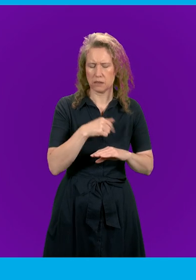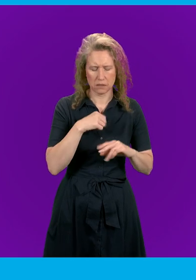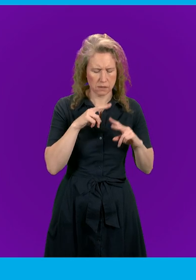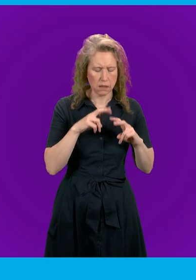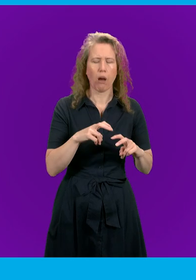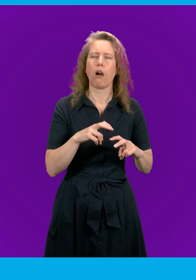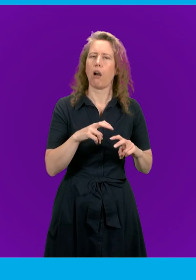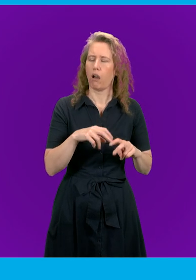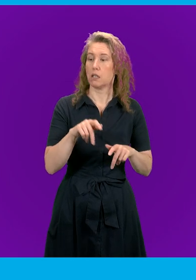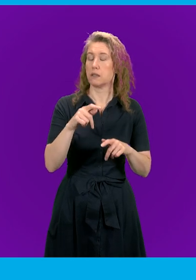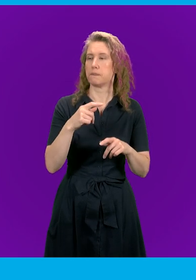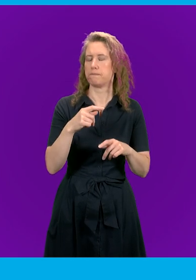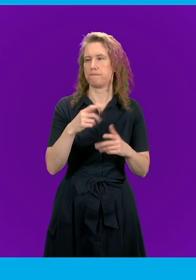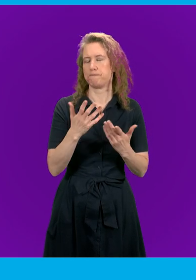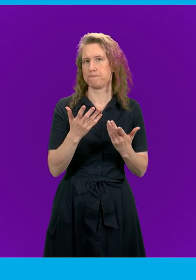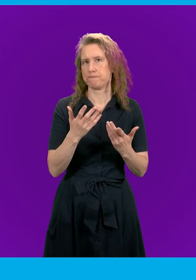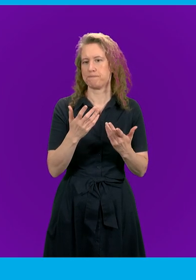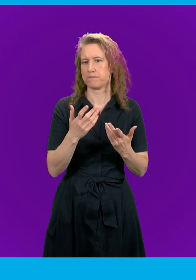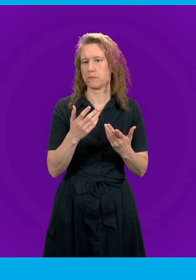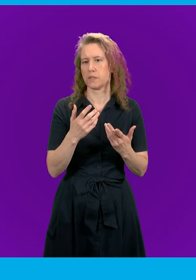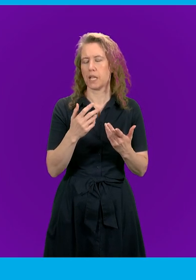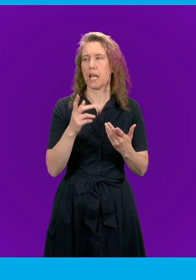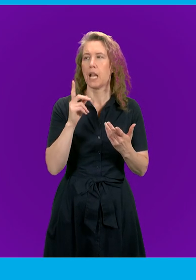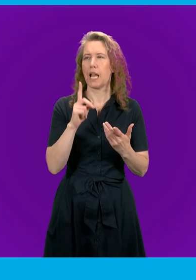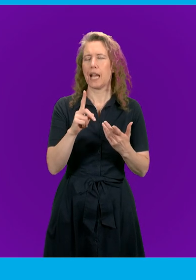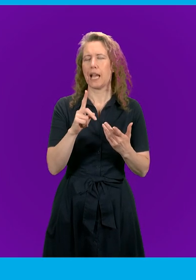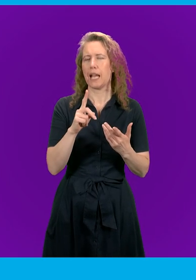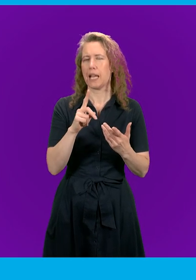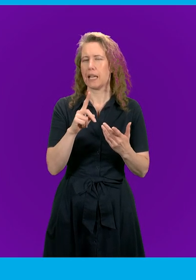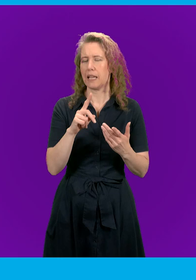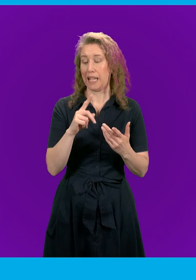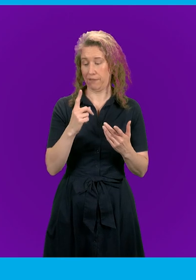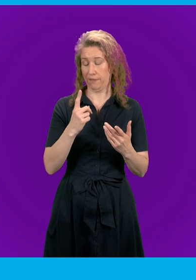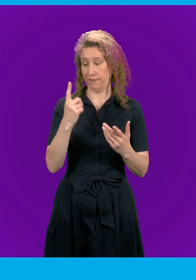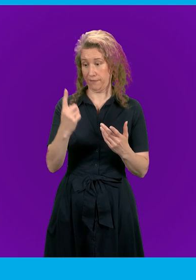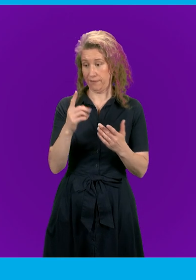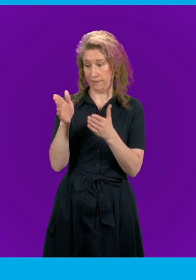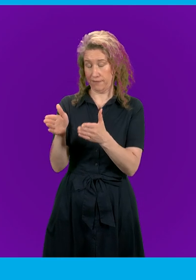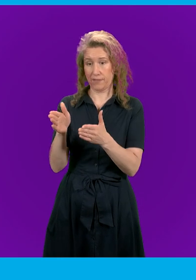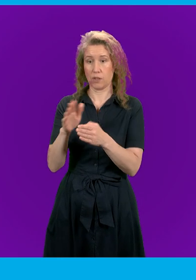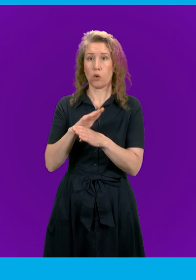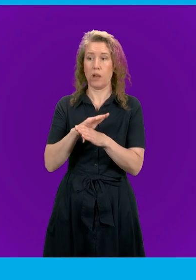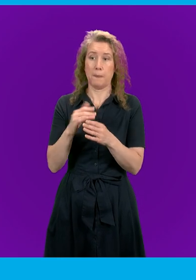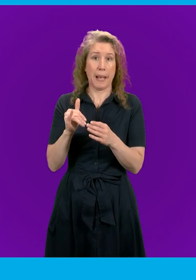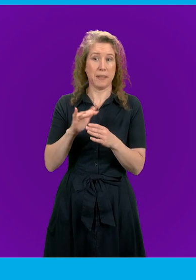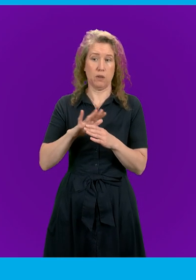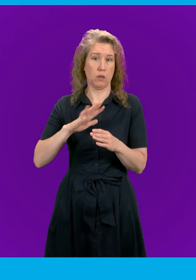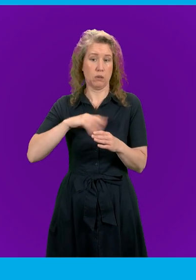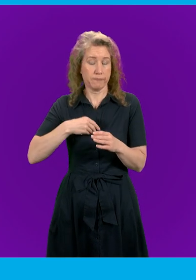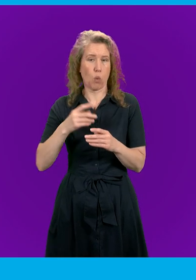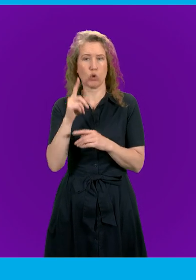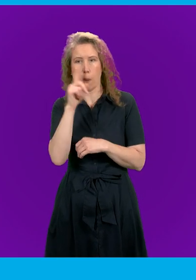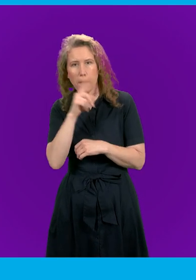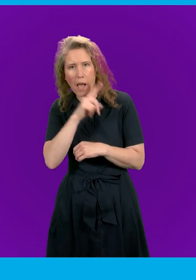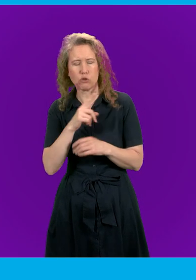that student, I mean, well, particularly if you identify in another way as your gender or you're non-binary